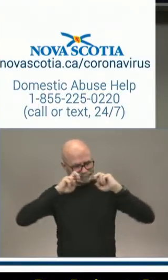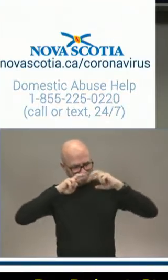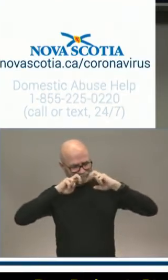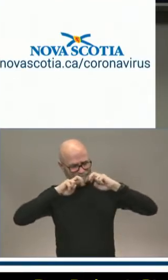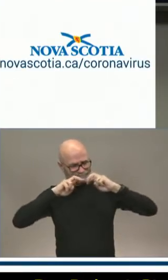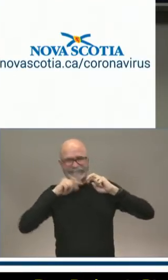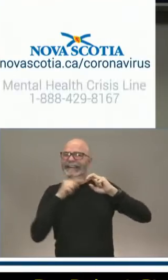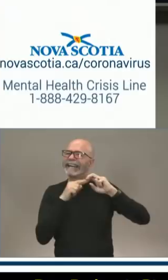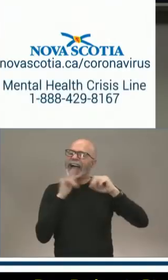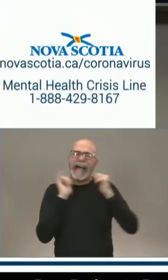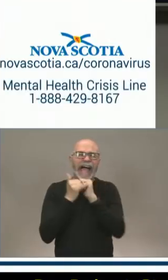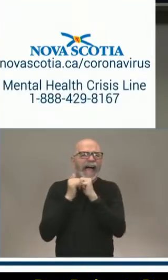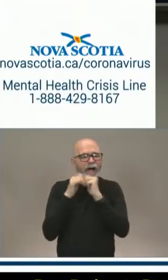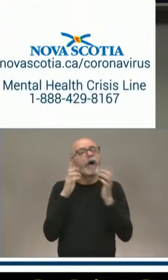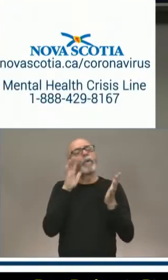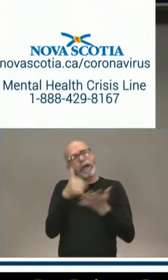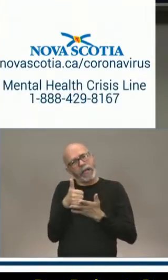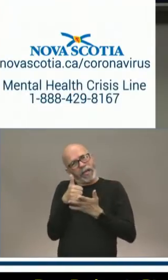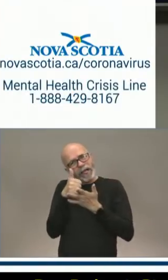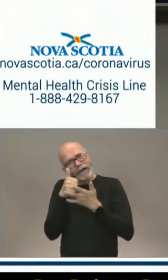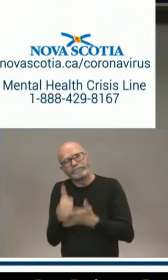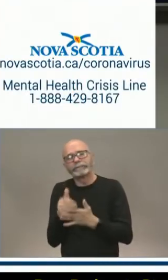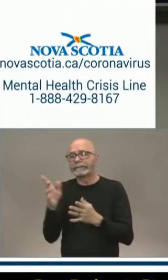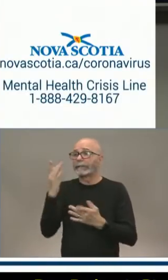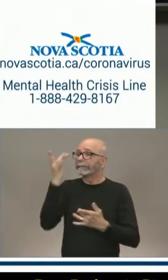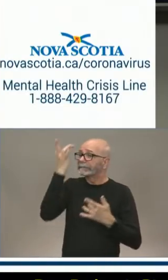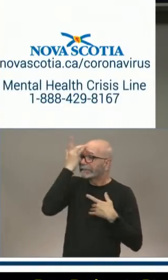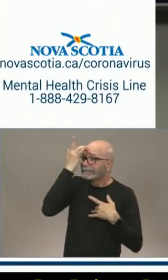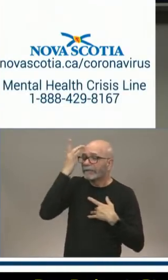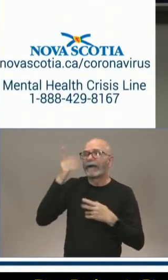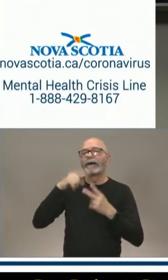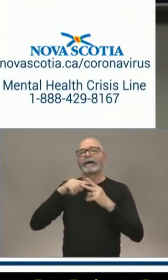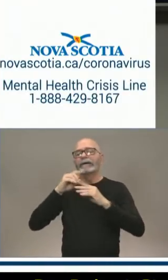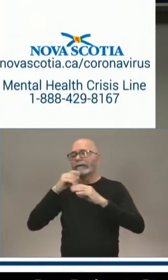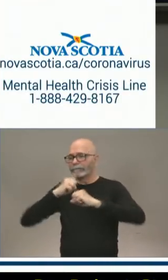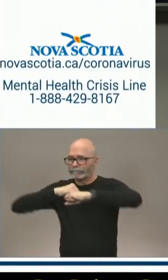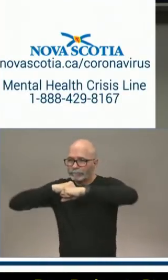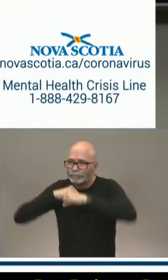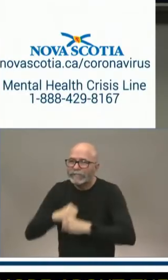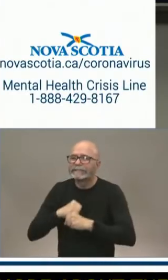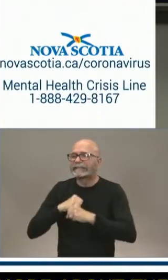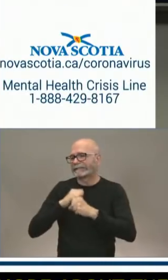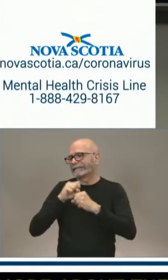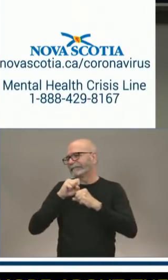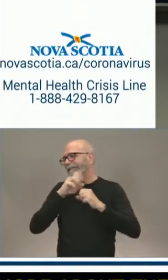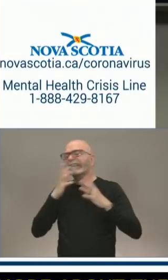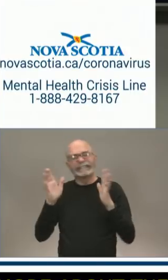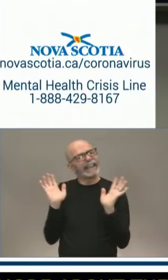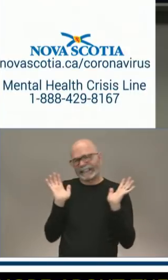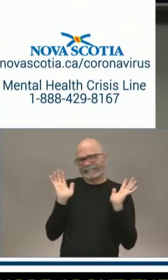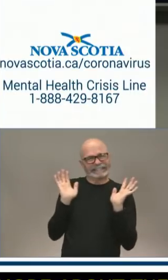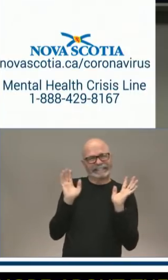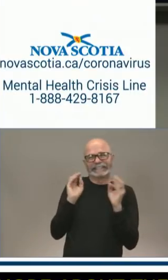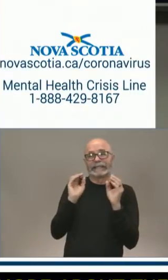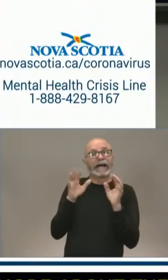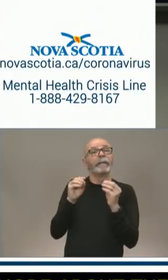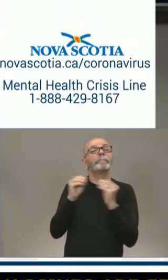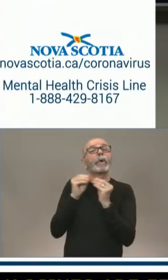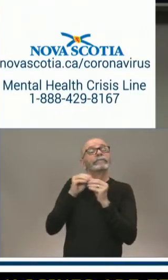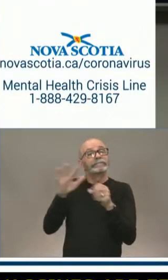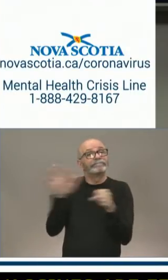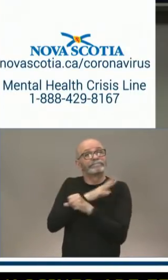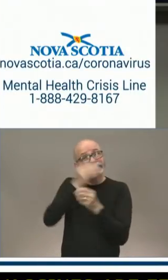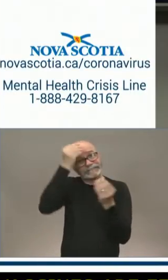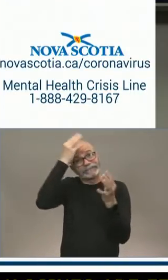illness, certainly very good at preventing severe illness hospitalizations. We expect that they will, but right now we don't have enough proof that the vaccines